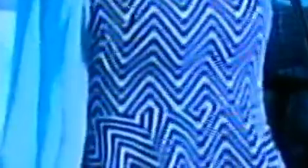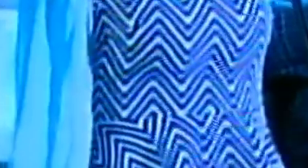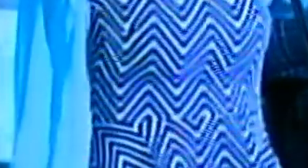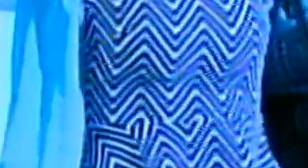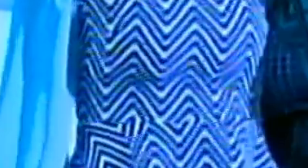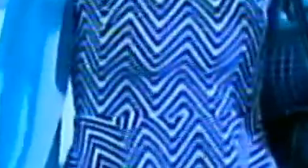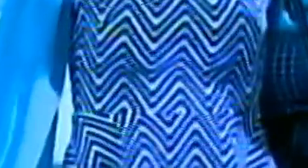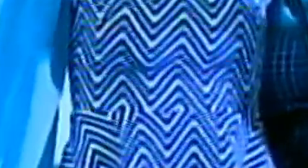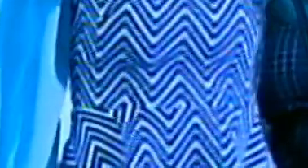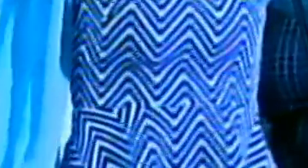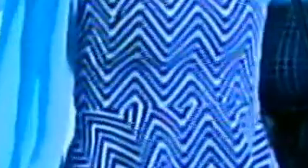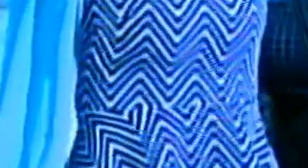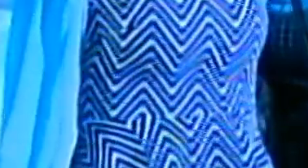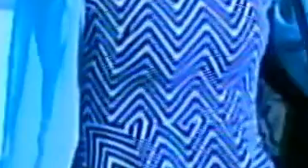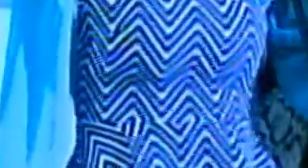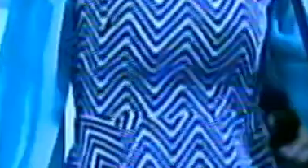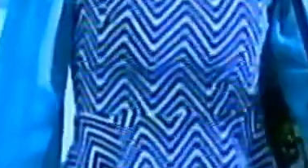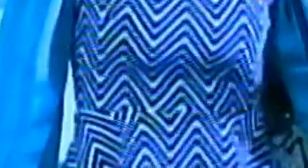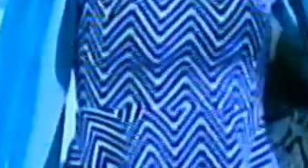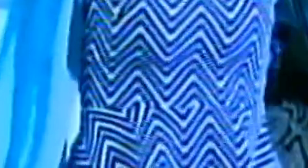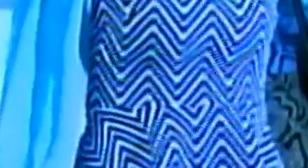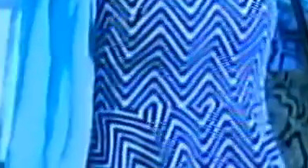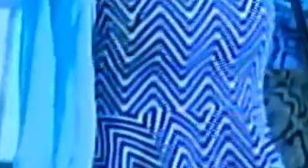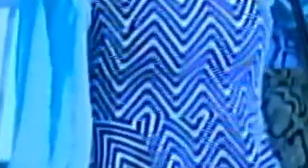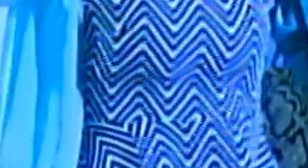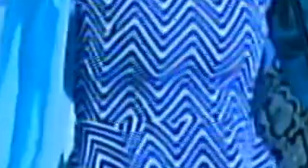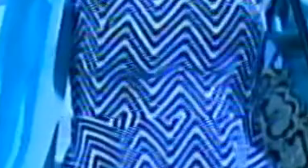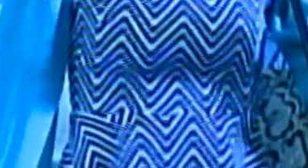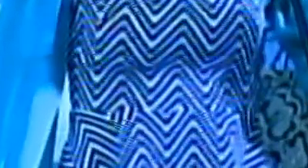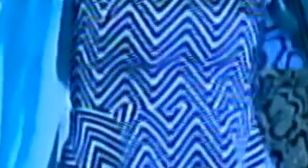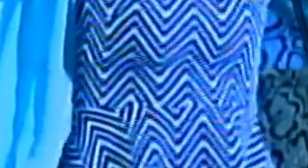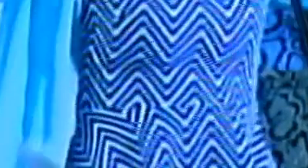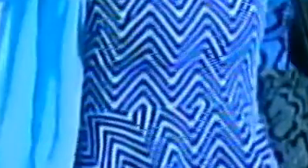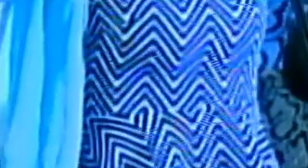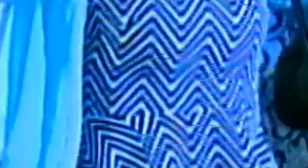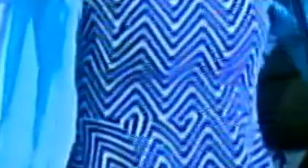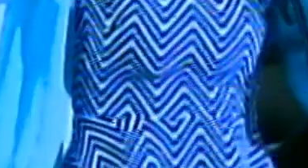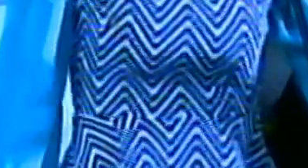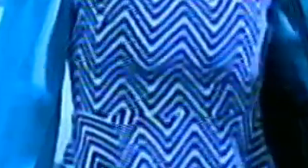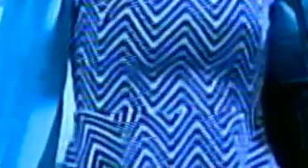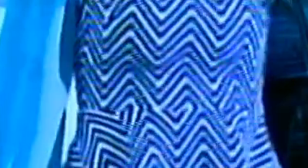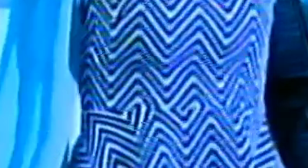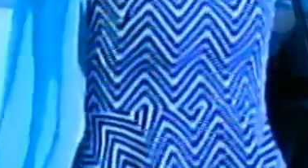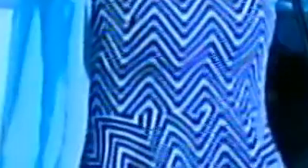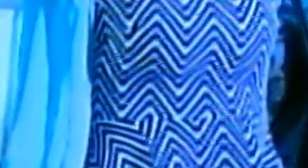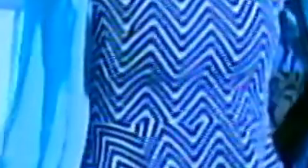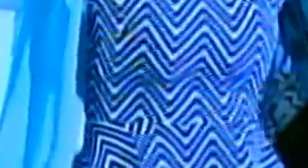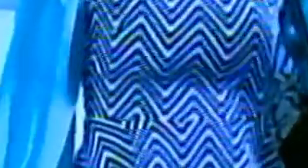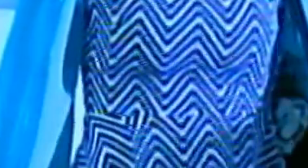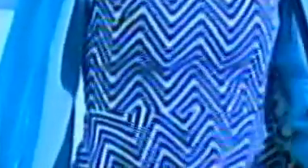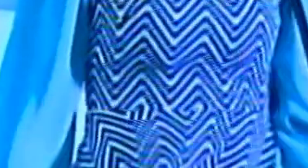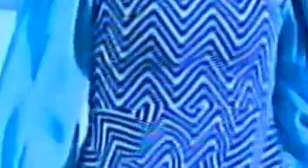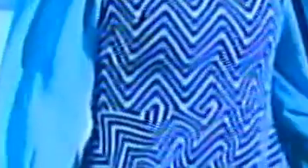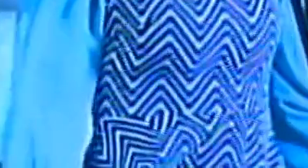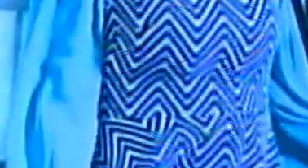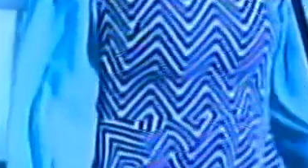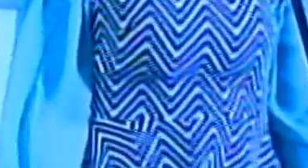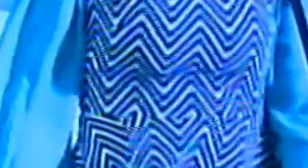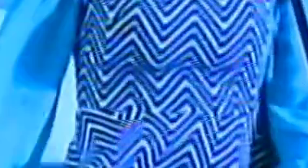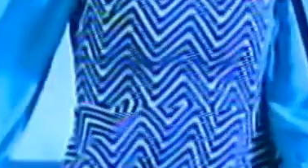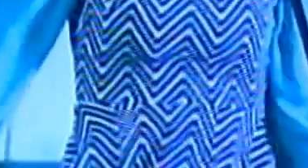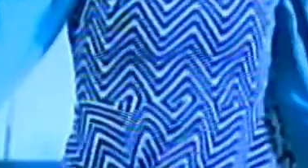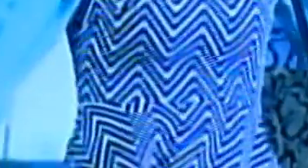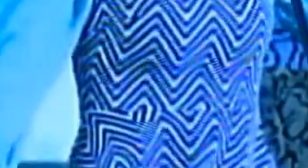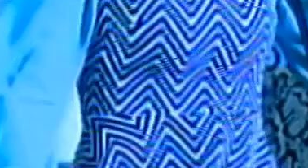me redeem. My soul that was lost, His blood will carry me.